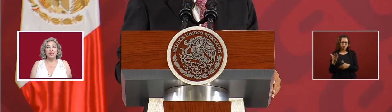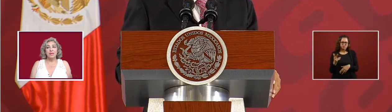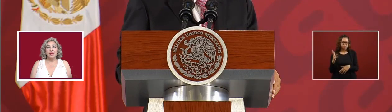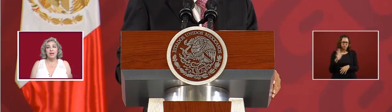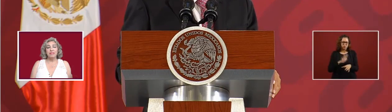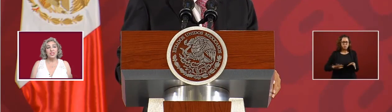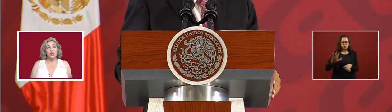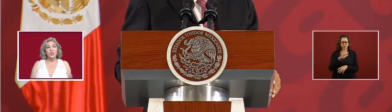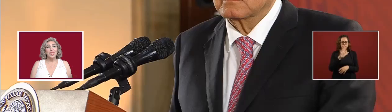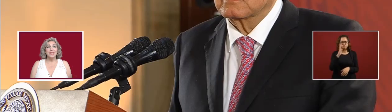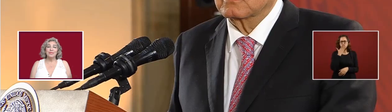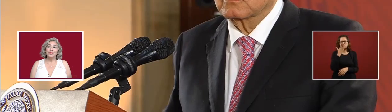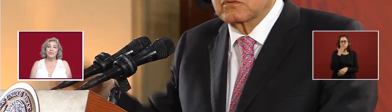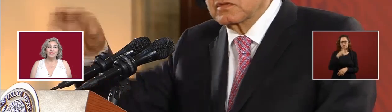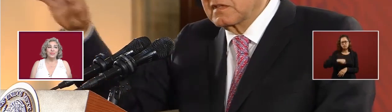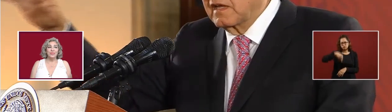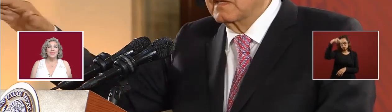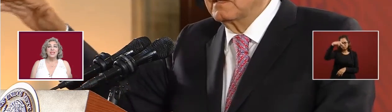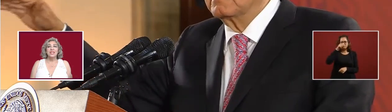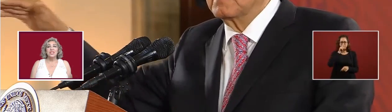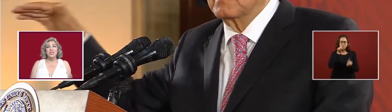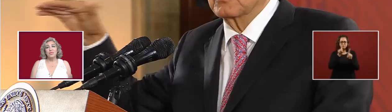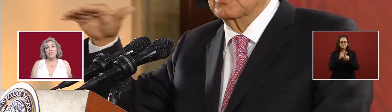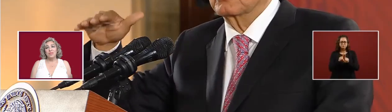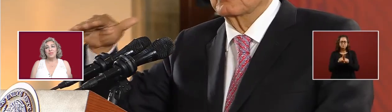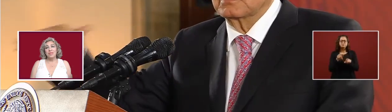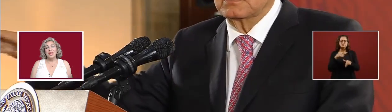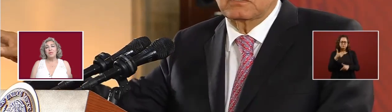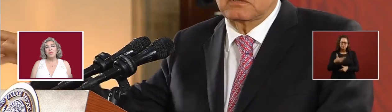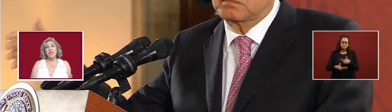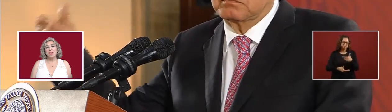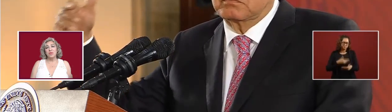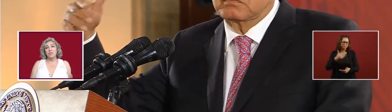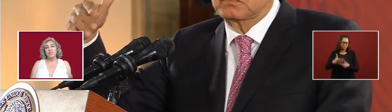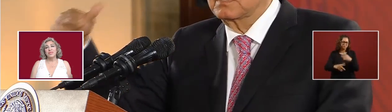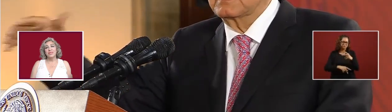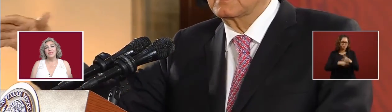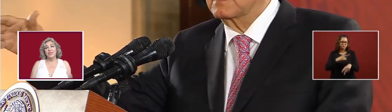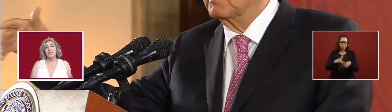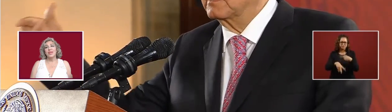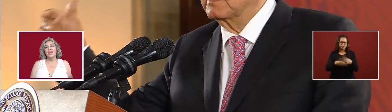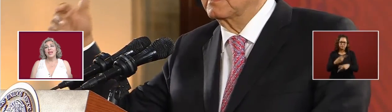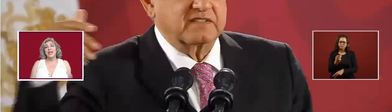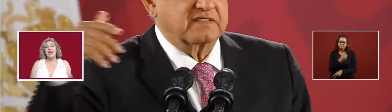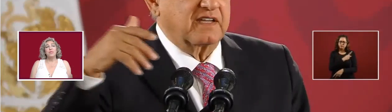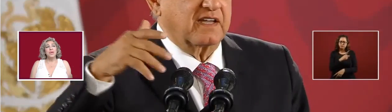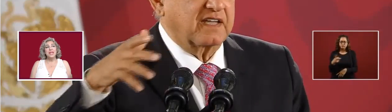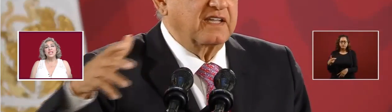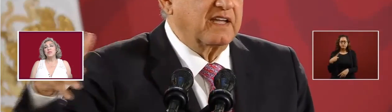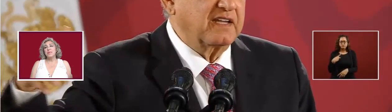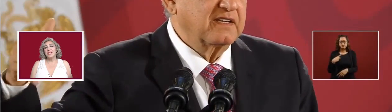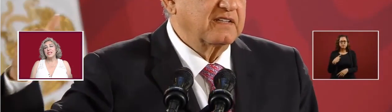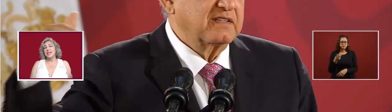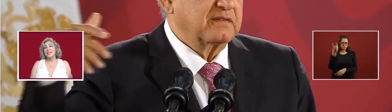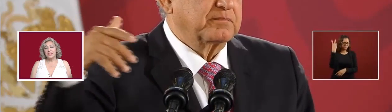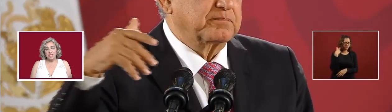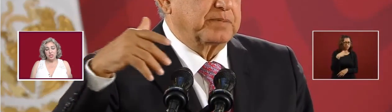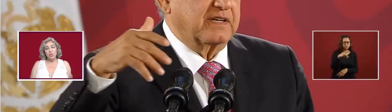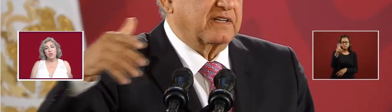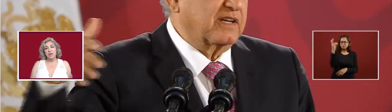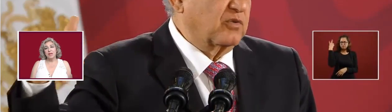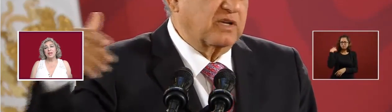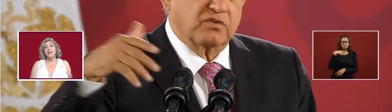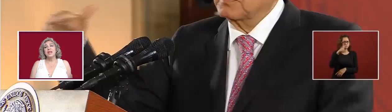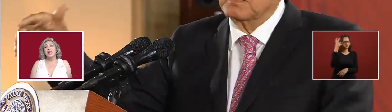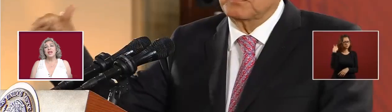north of Sonora. So there we go. And we need to maintain this